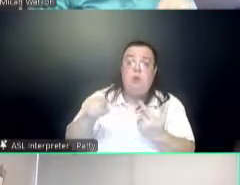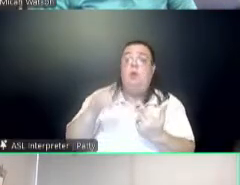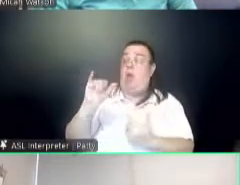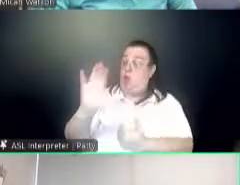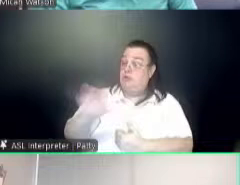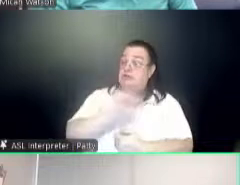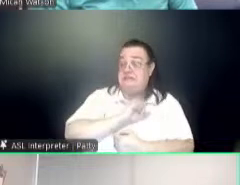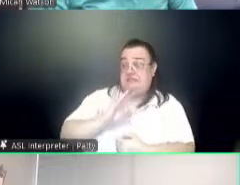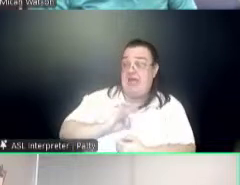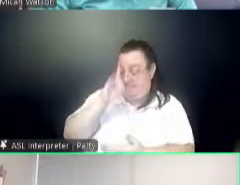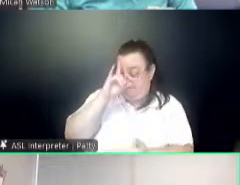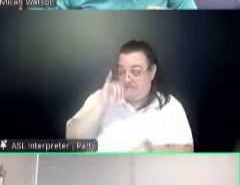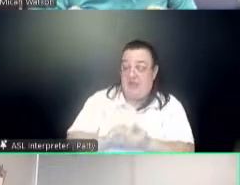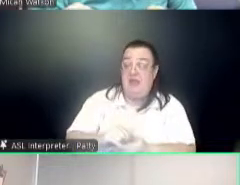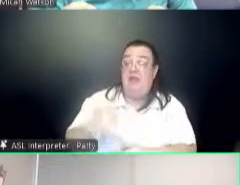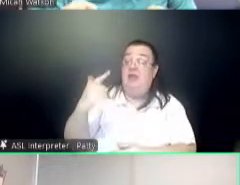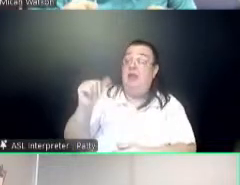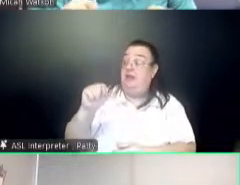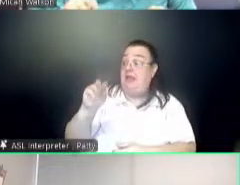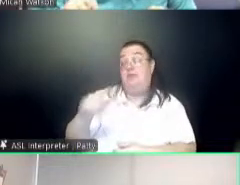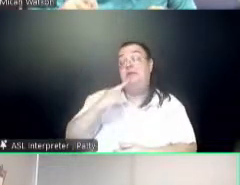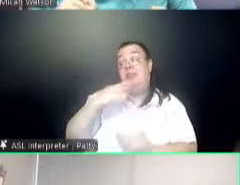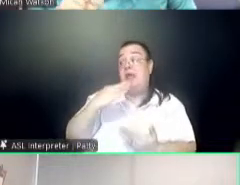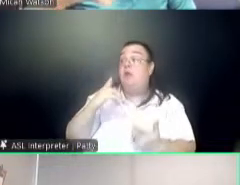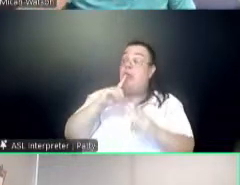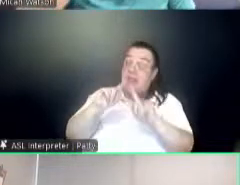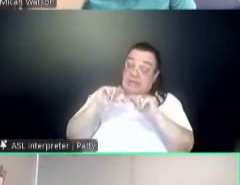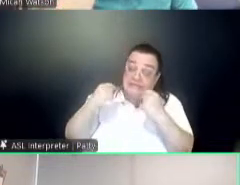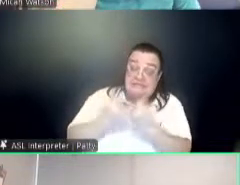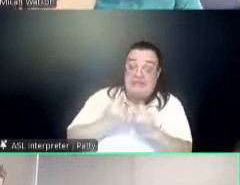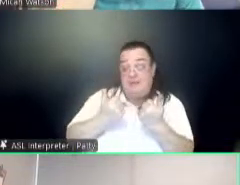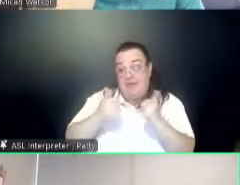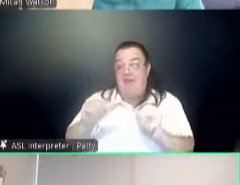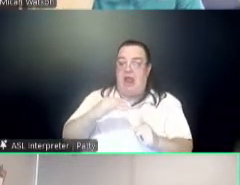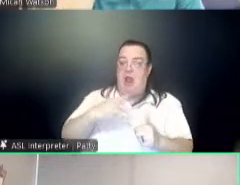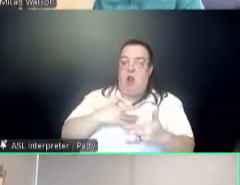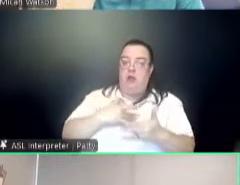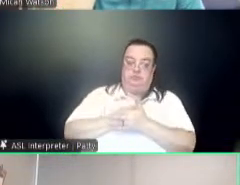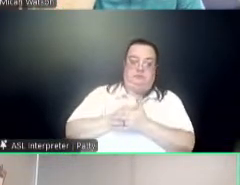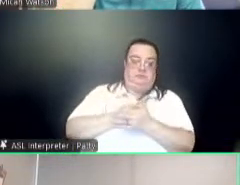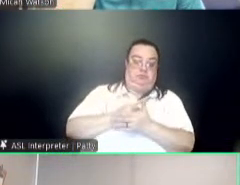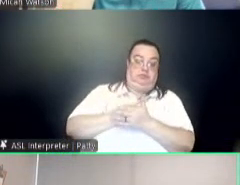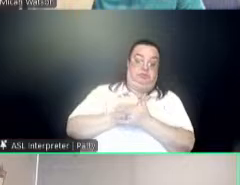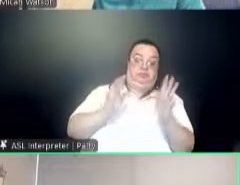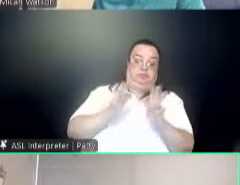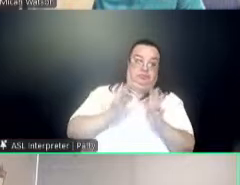Hey, thank you. It's been a team effort and heart palpitations, but we'll get through that. So